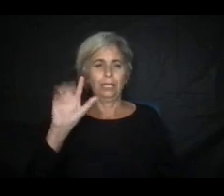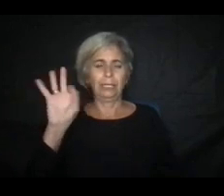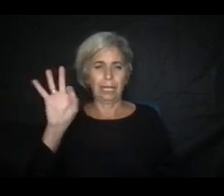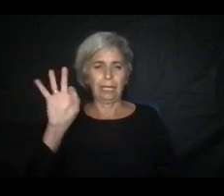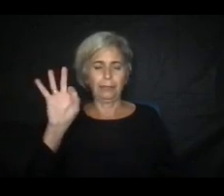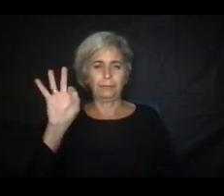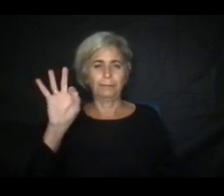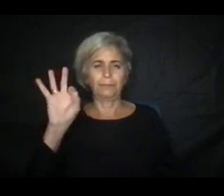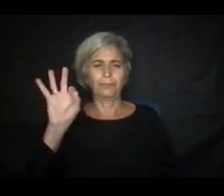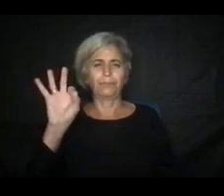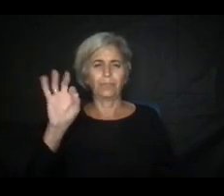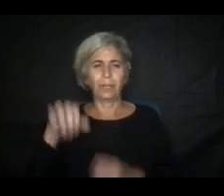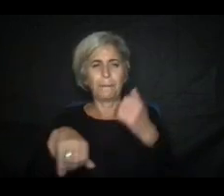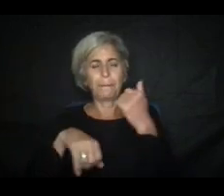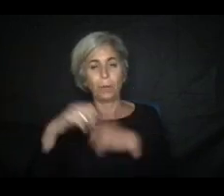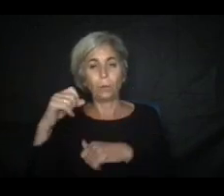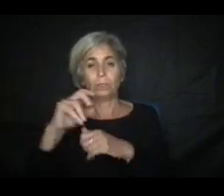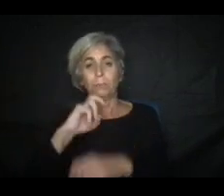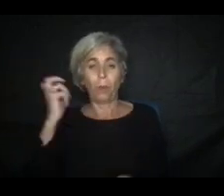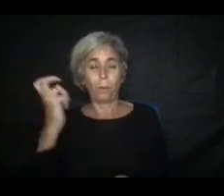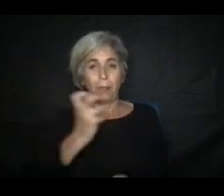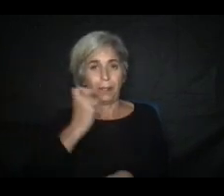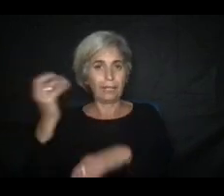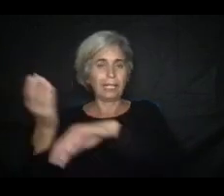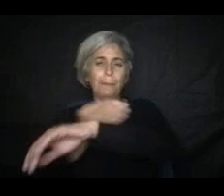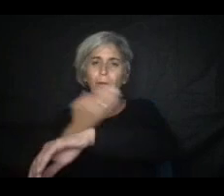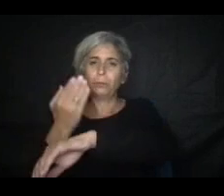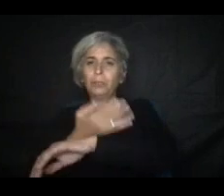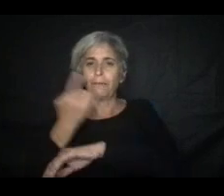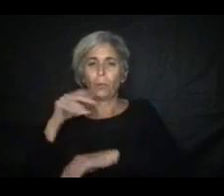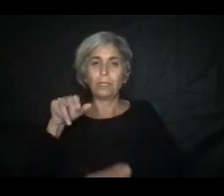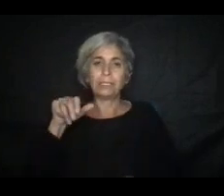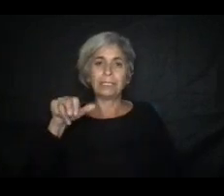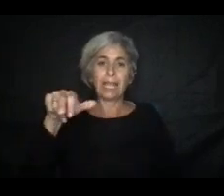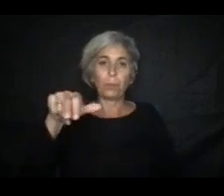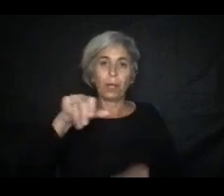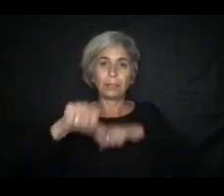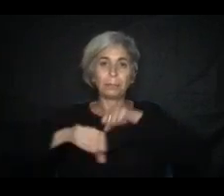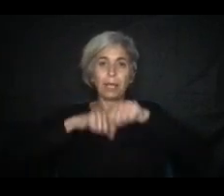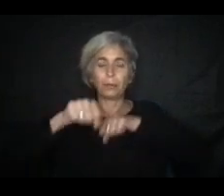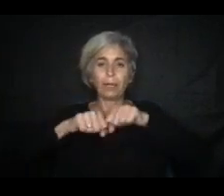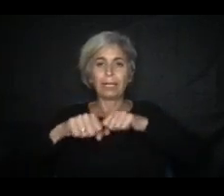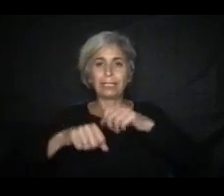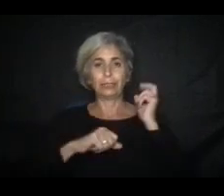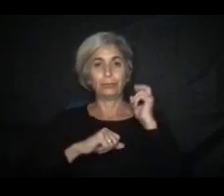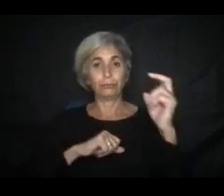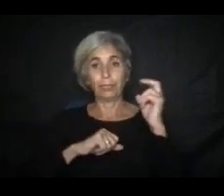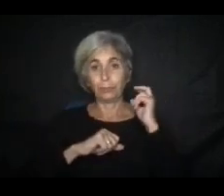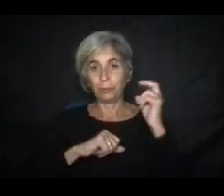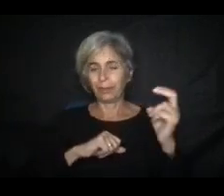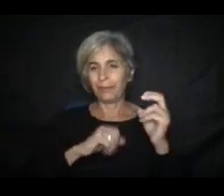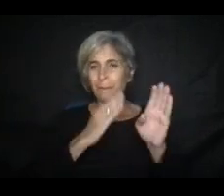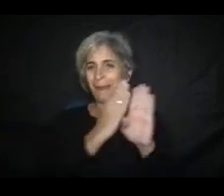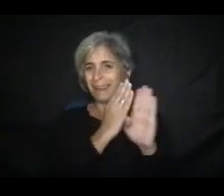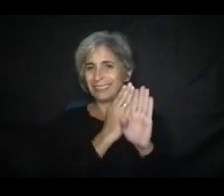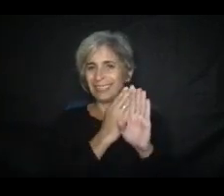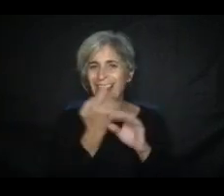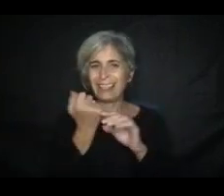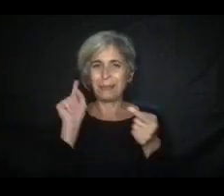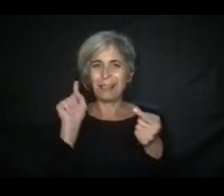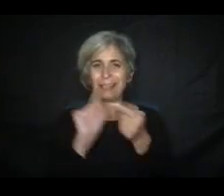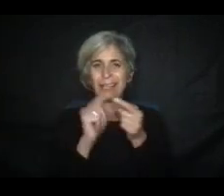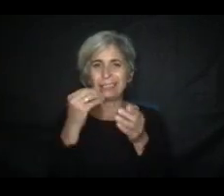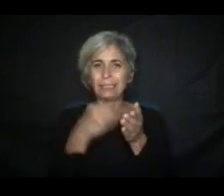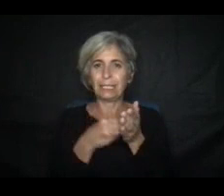overall mobility improvements for sidewalks, bike lanes, transit tend to be a little less